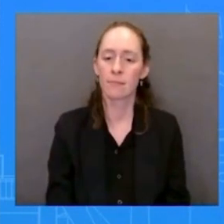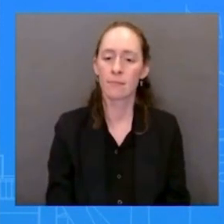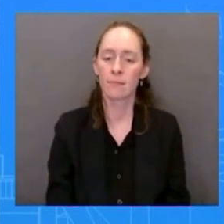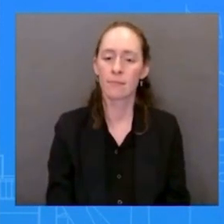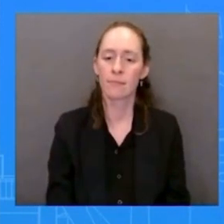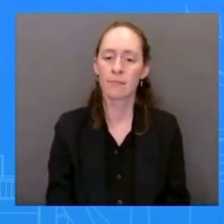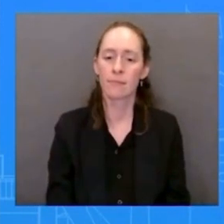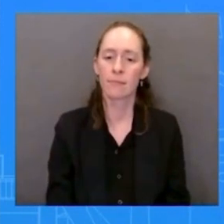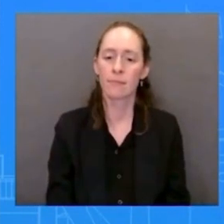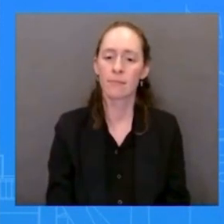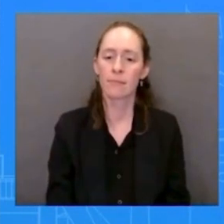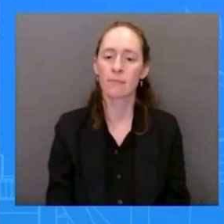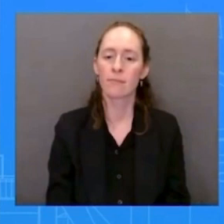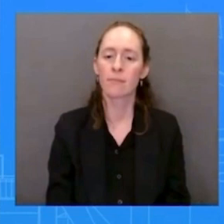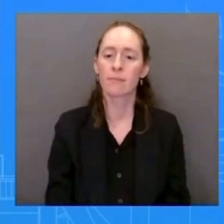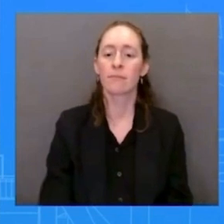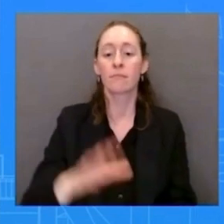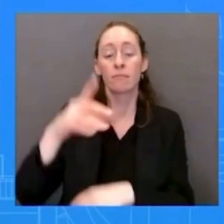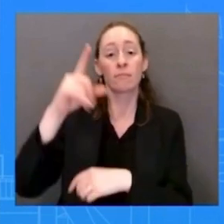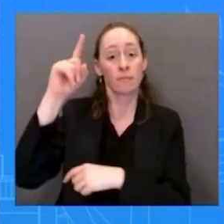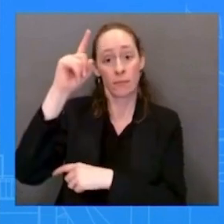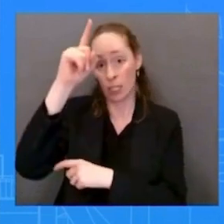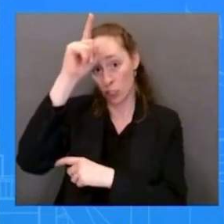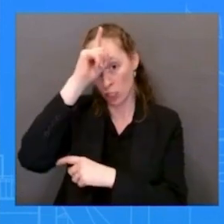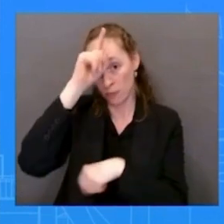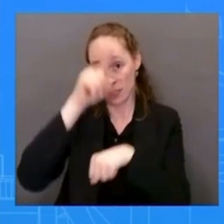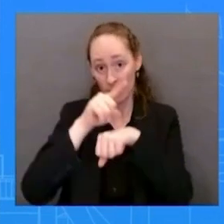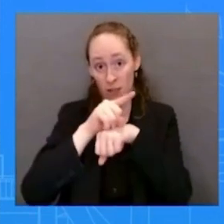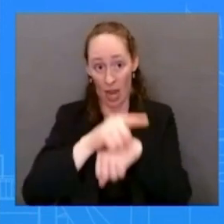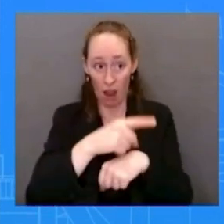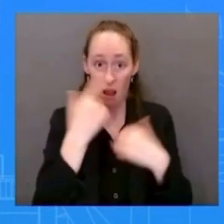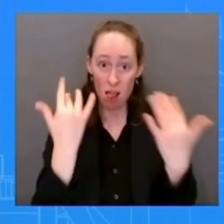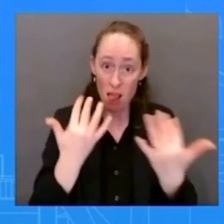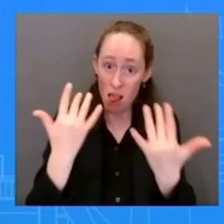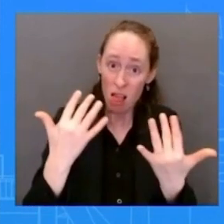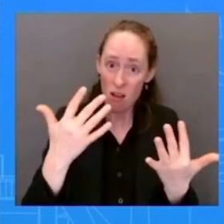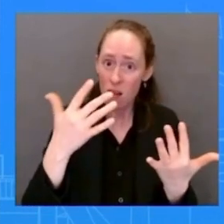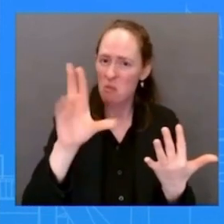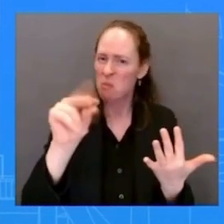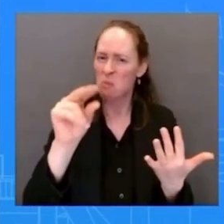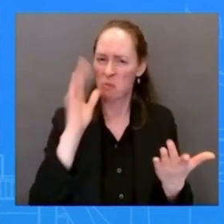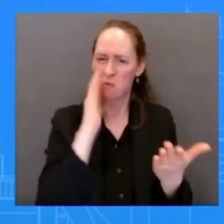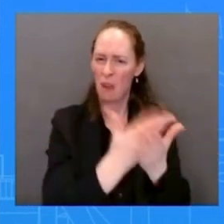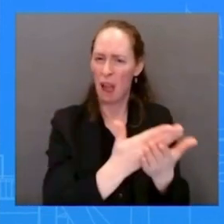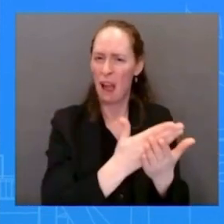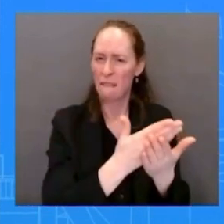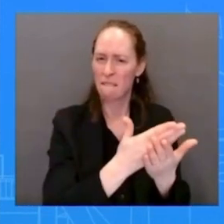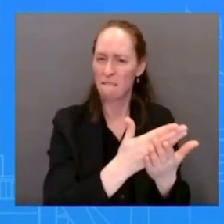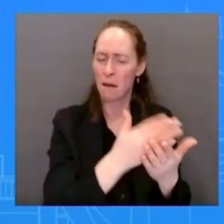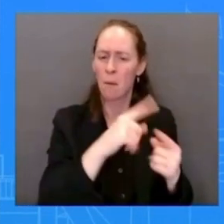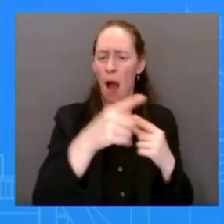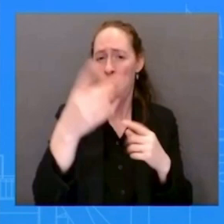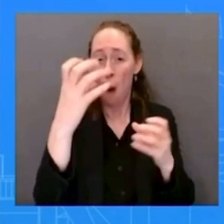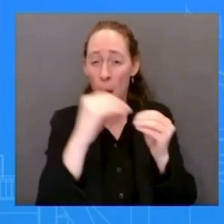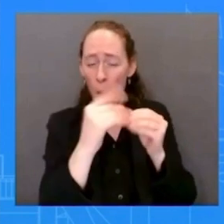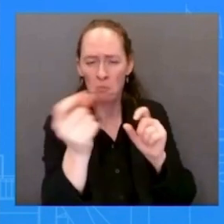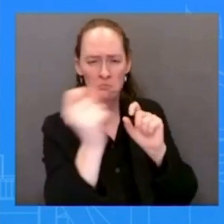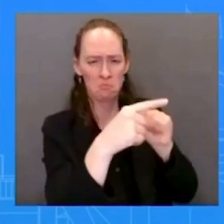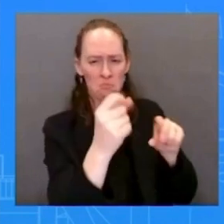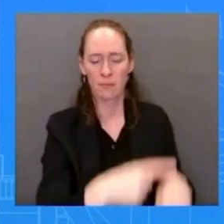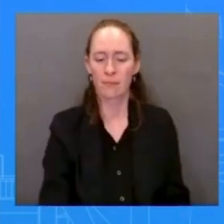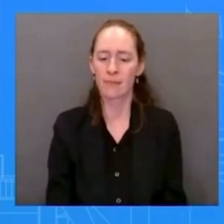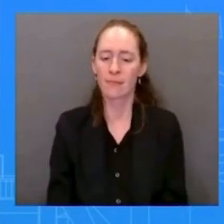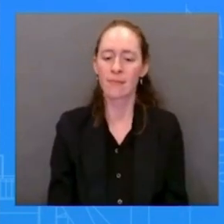but they won't take the same length of time that the Abrams will in order to arrive. To follow Thank up you. On Amr, you'll go after.